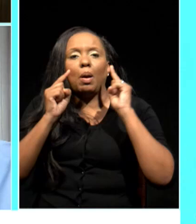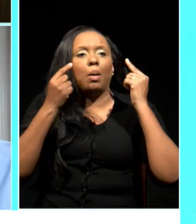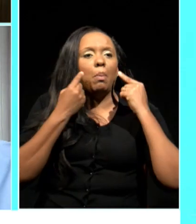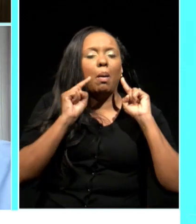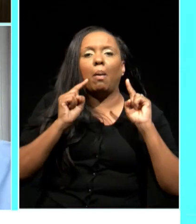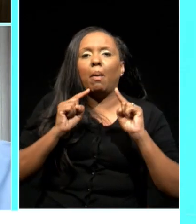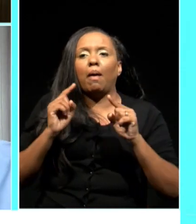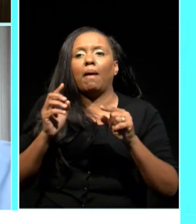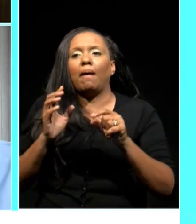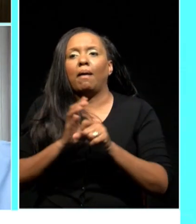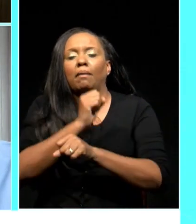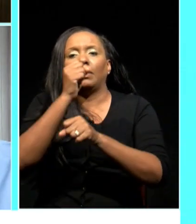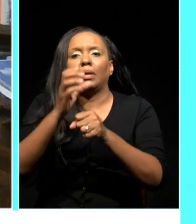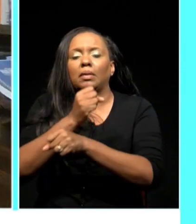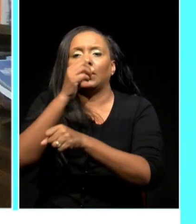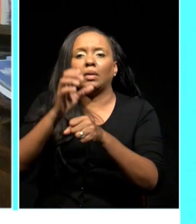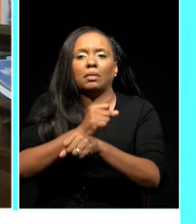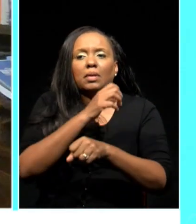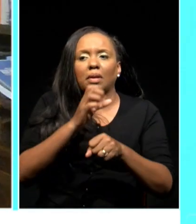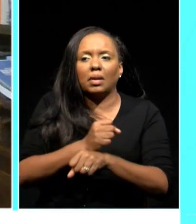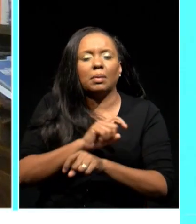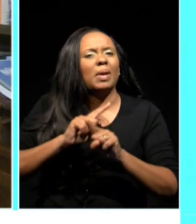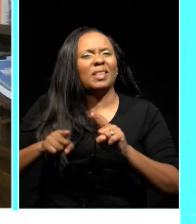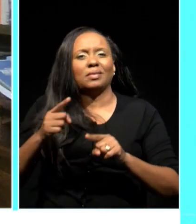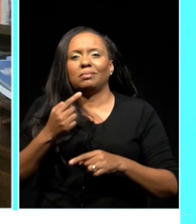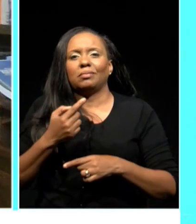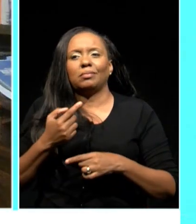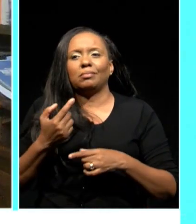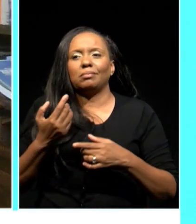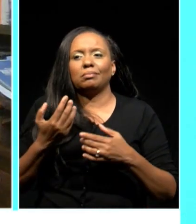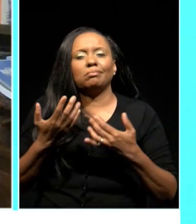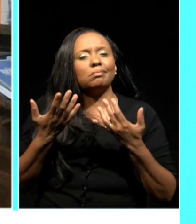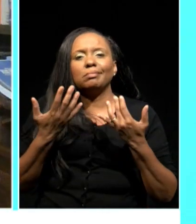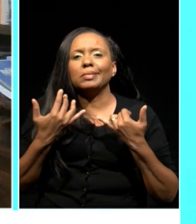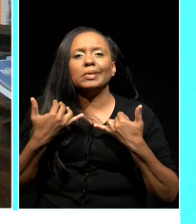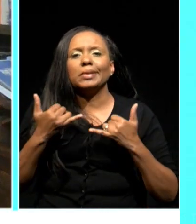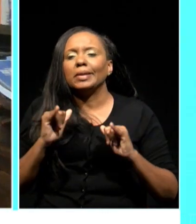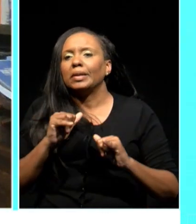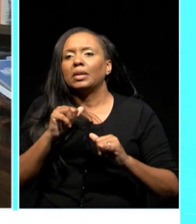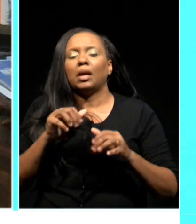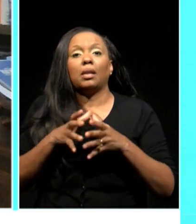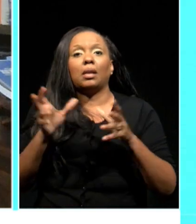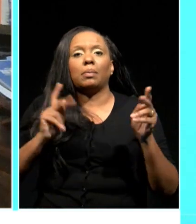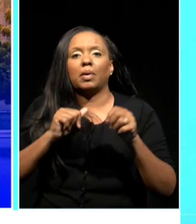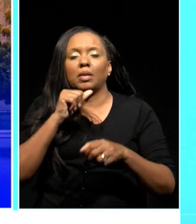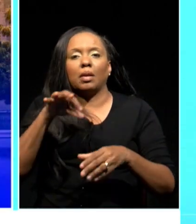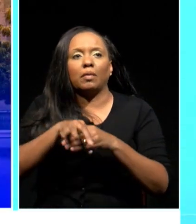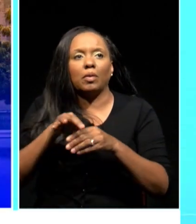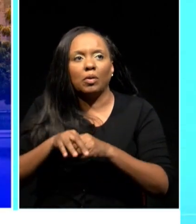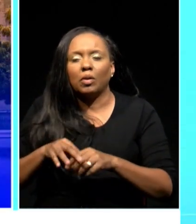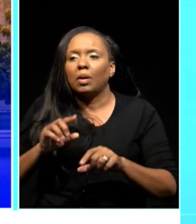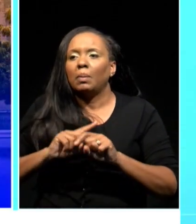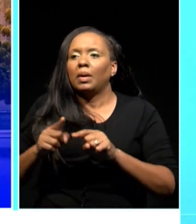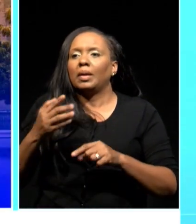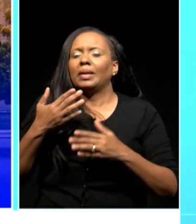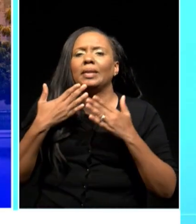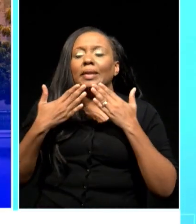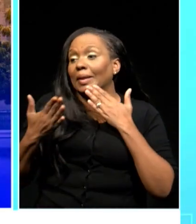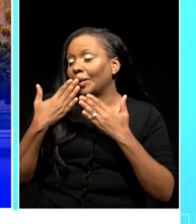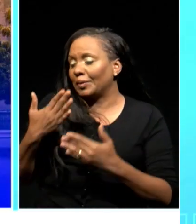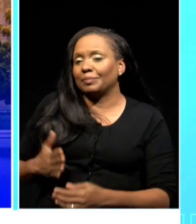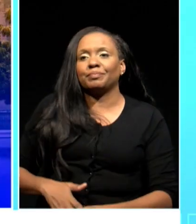victory in 2022. So these are serious issues that we must address. Thank you for that. Professor Bell should be looking